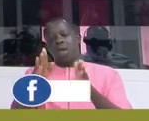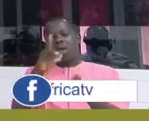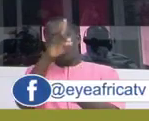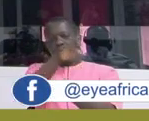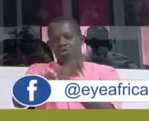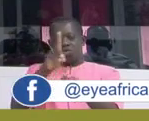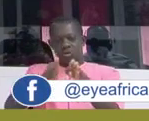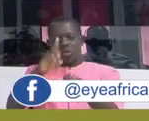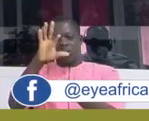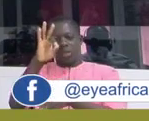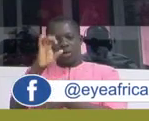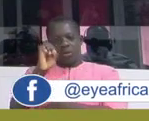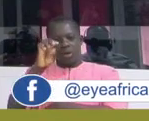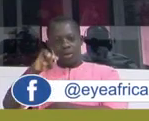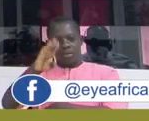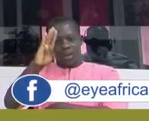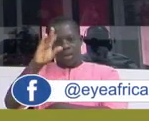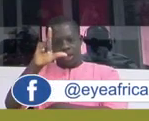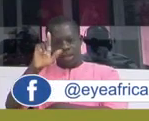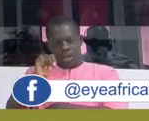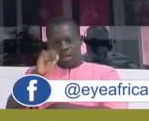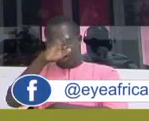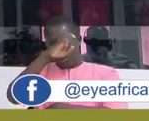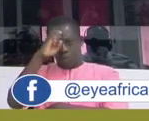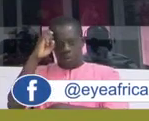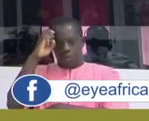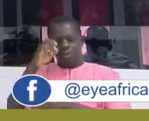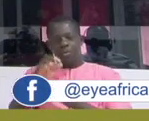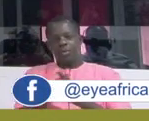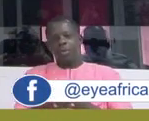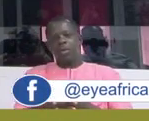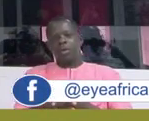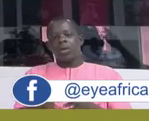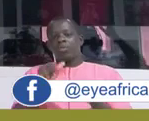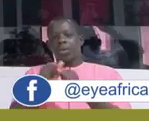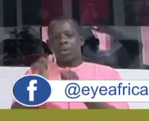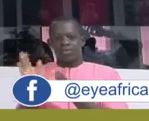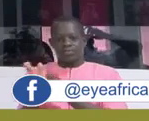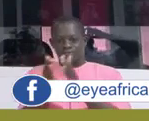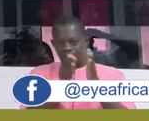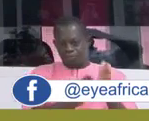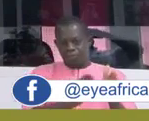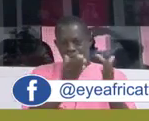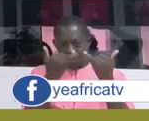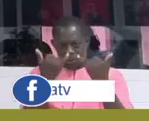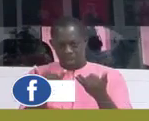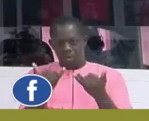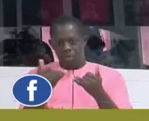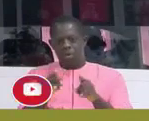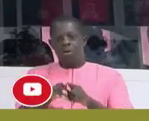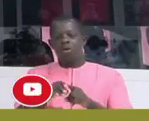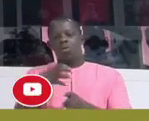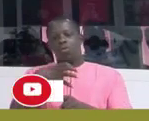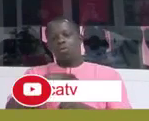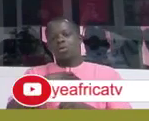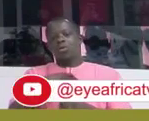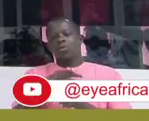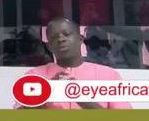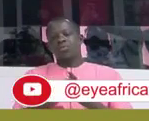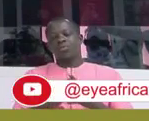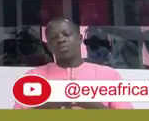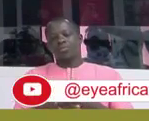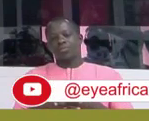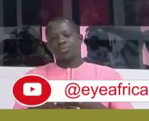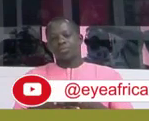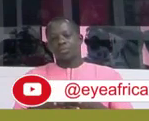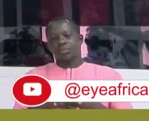Now in terms of Tumbul's work and position let us put that aside for you.